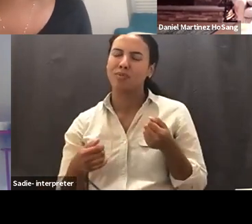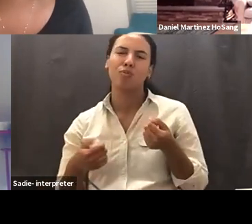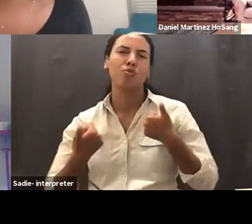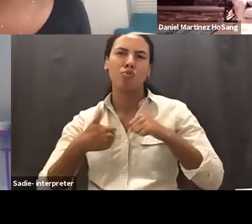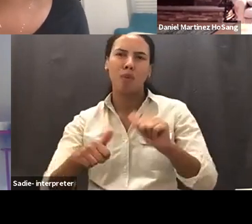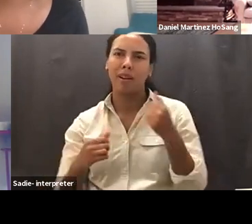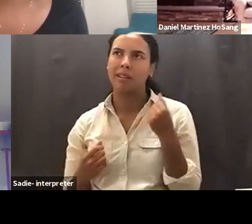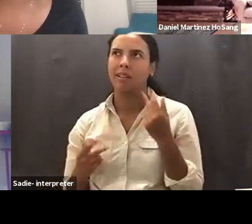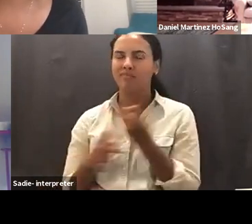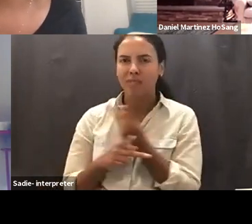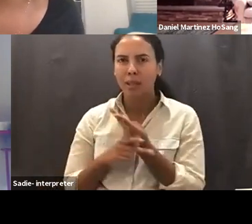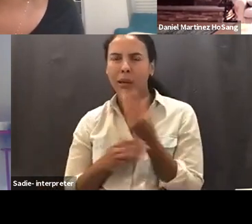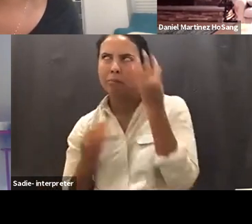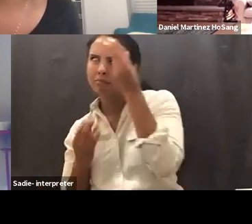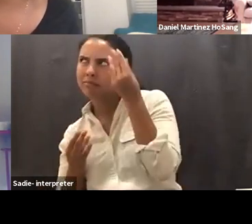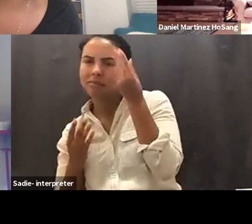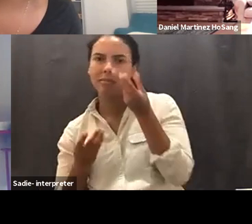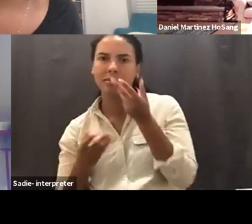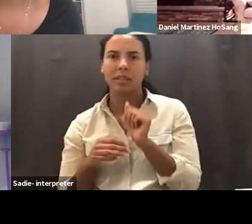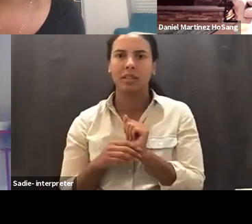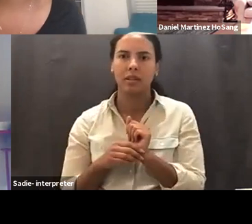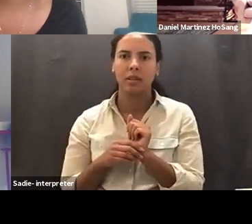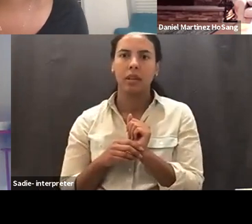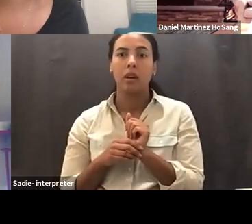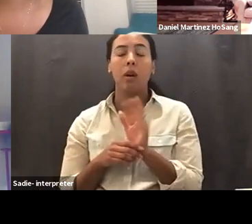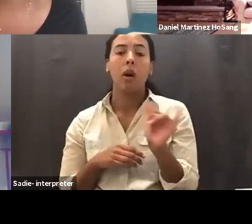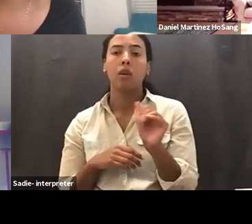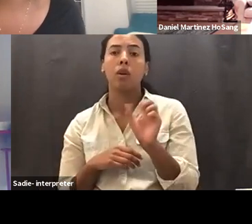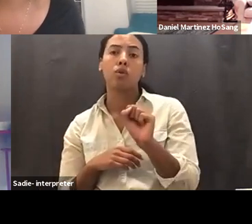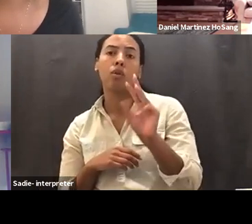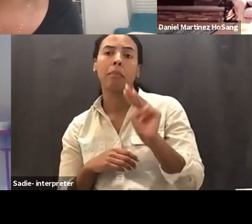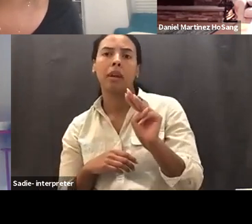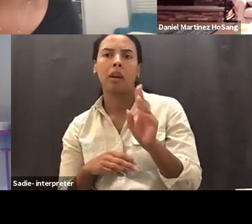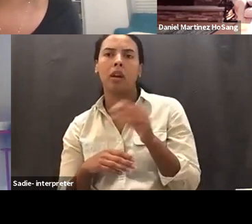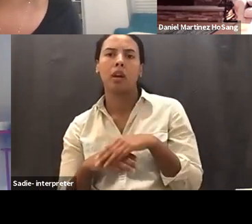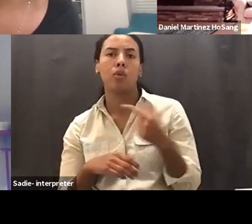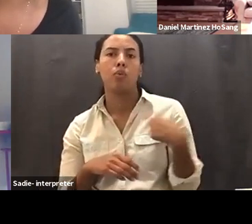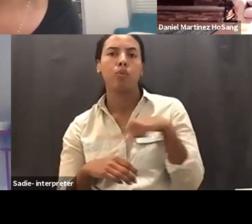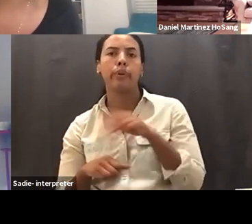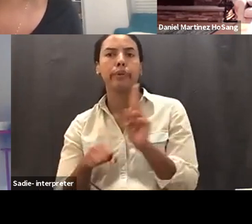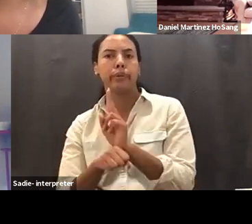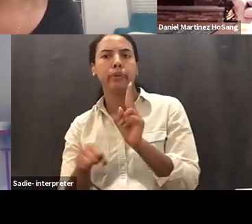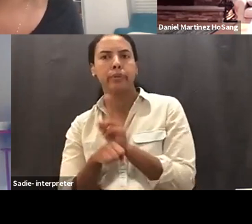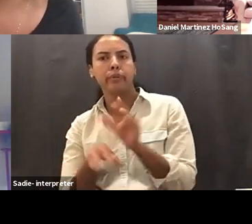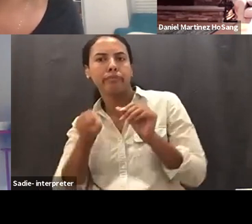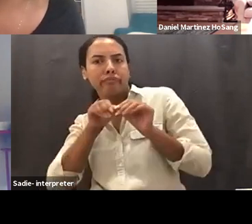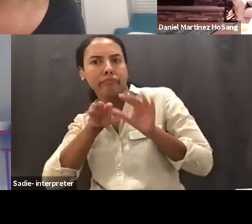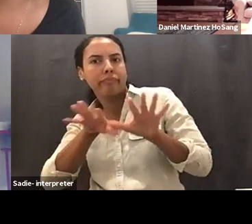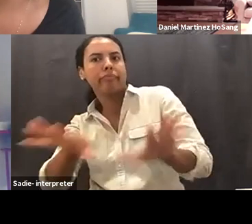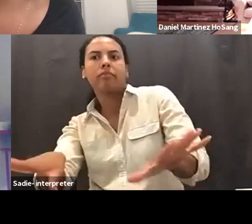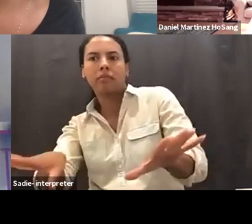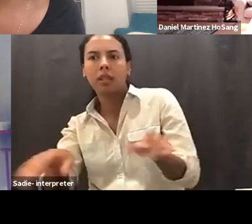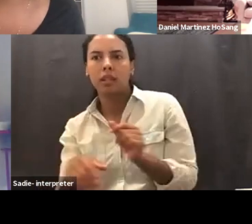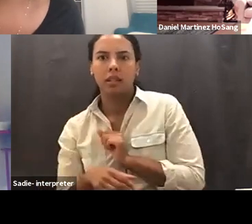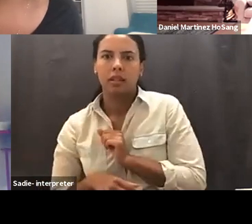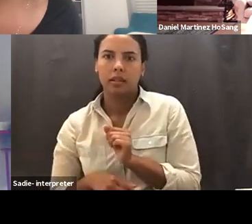social media to spread the word and amplify materials that collectives in India were already developing. And we also were lucky to have the support